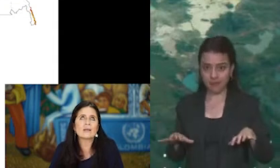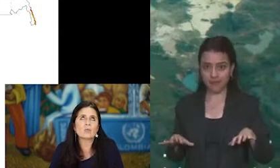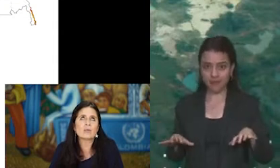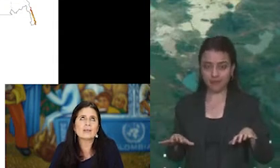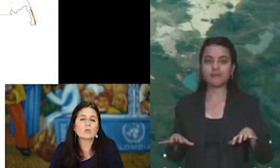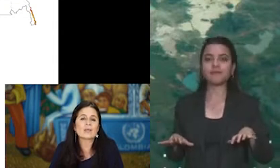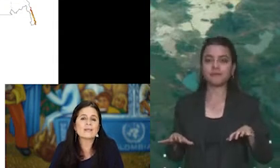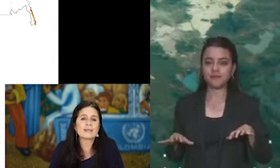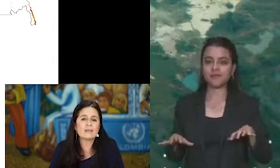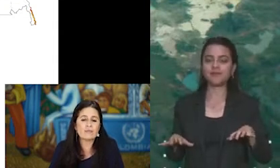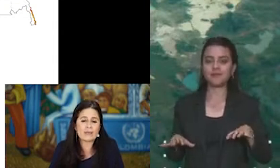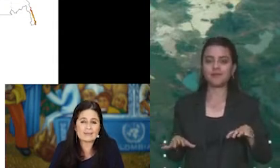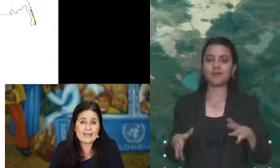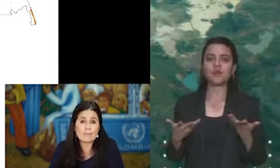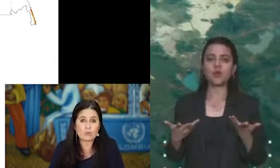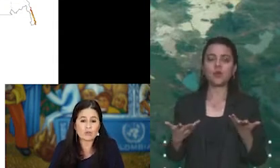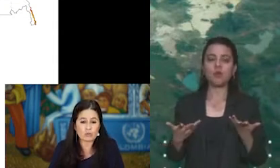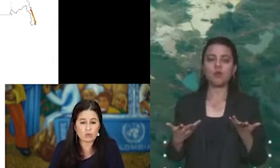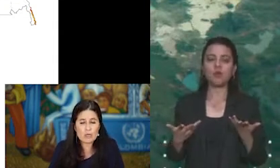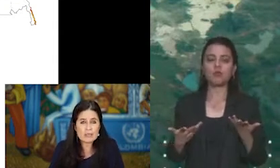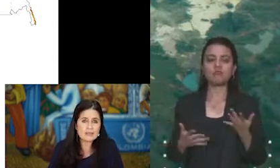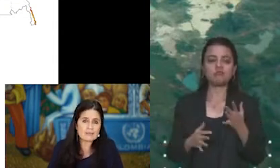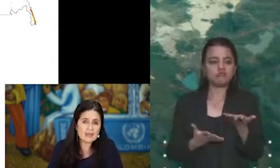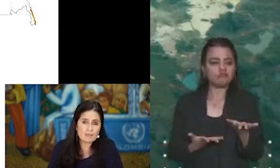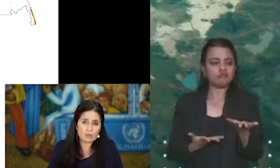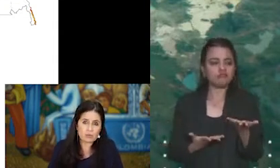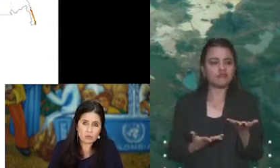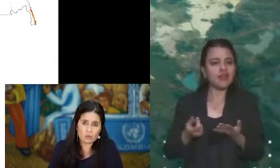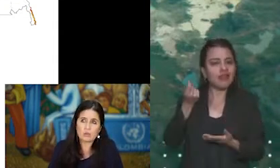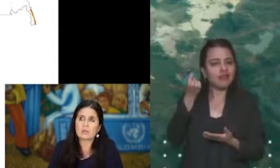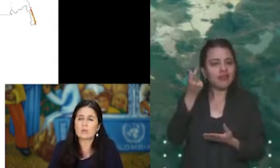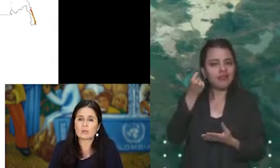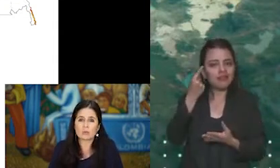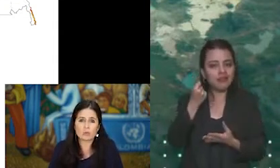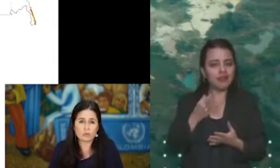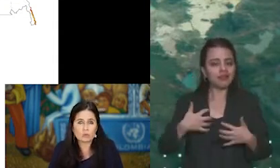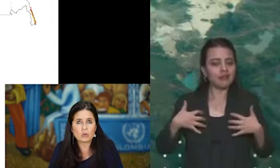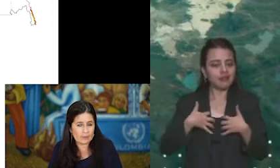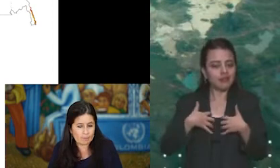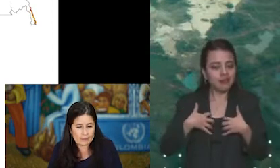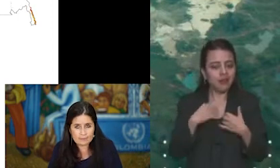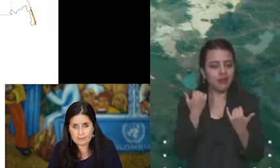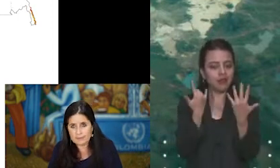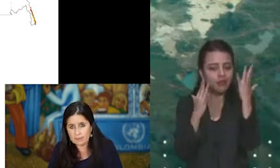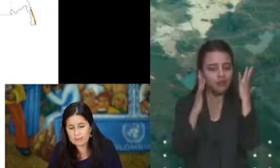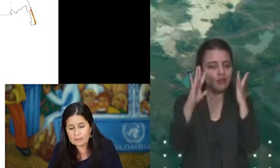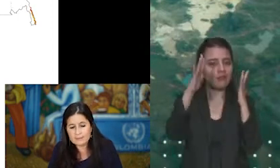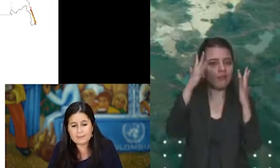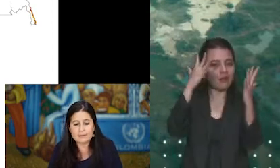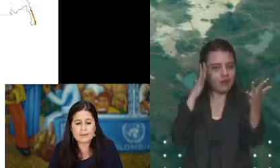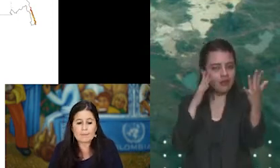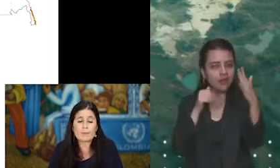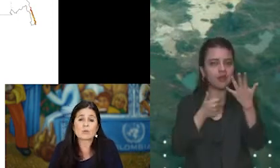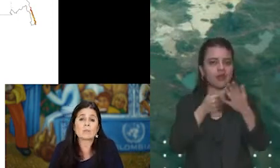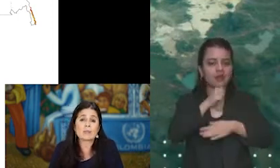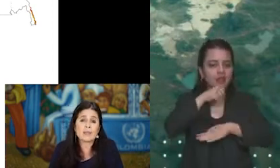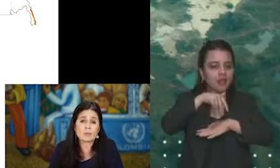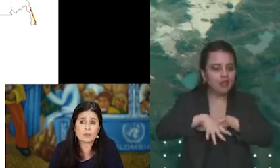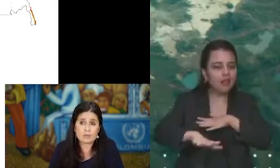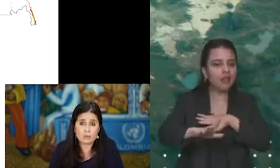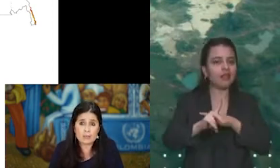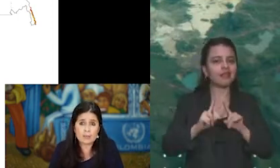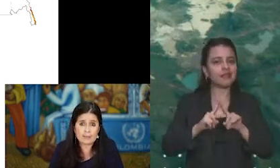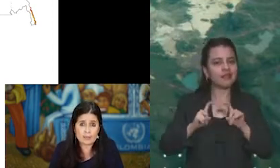different connotation in relation to protection, either protection of plants, animals, etc., but also